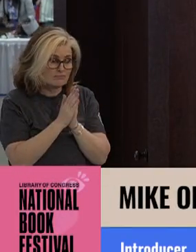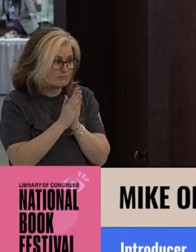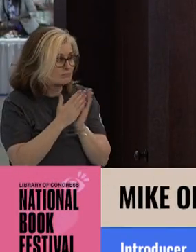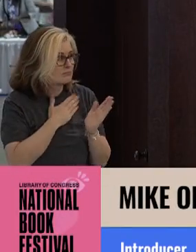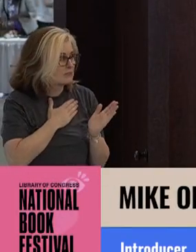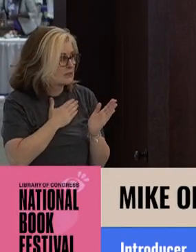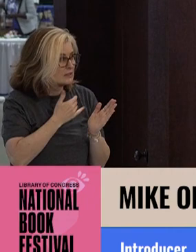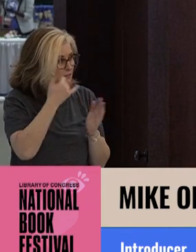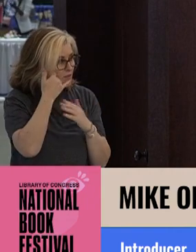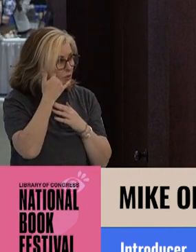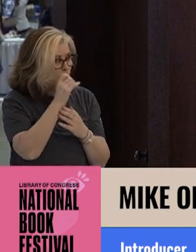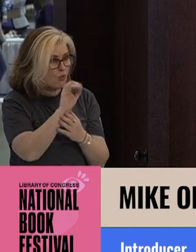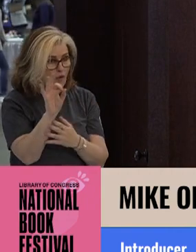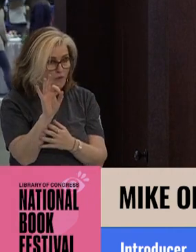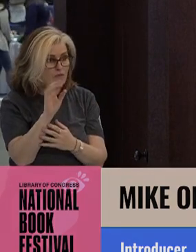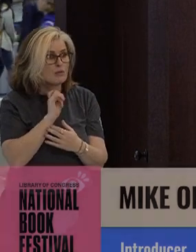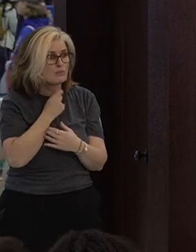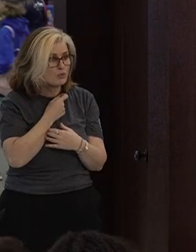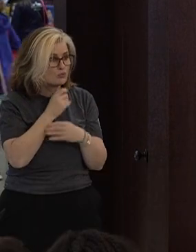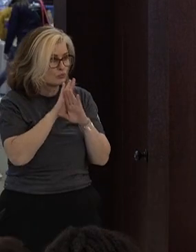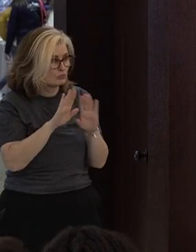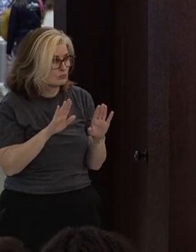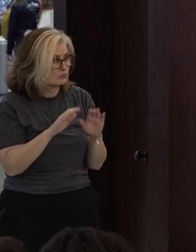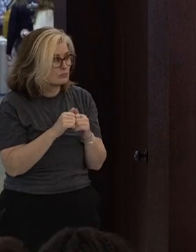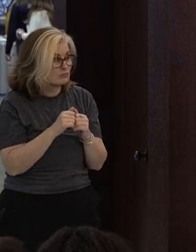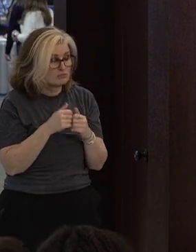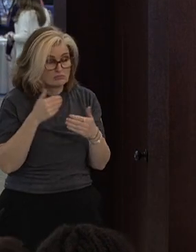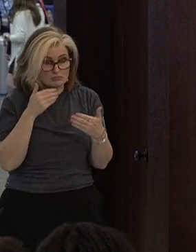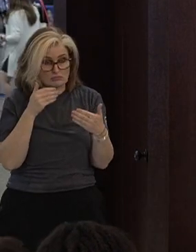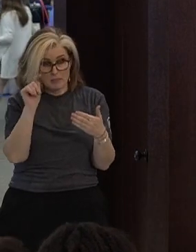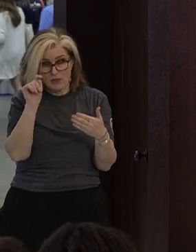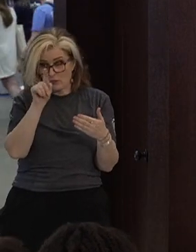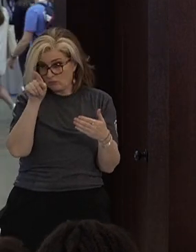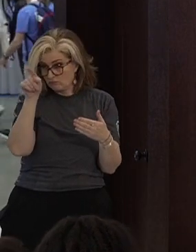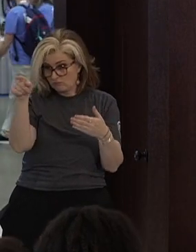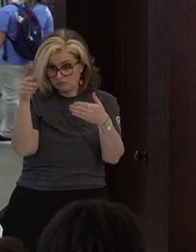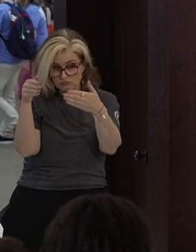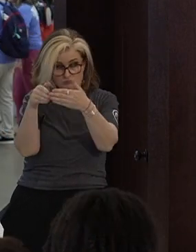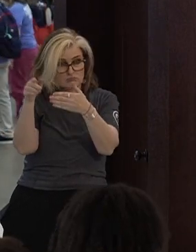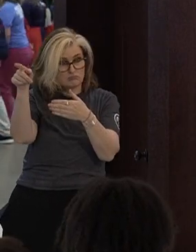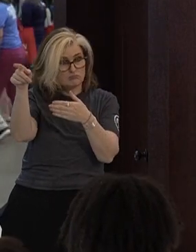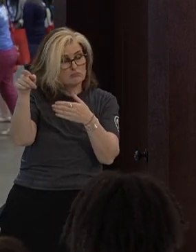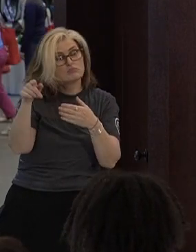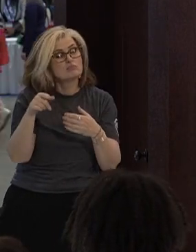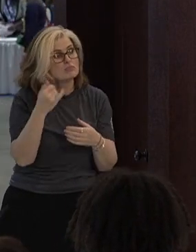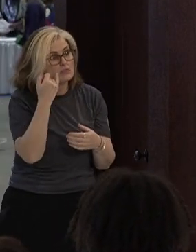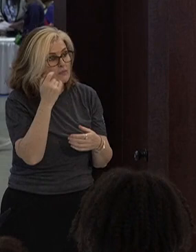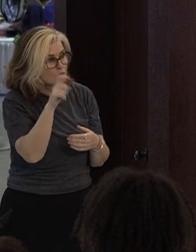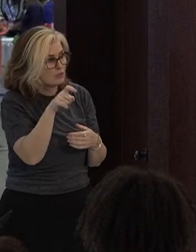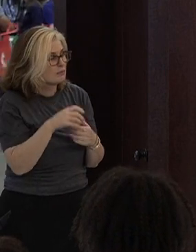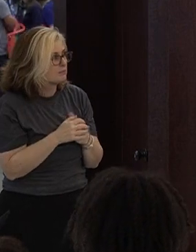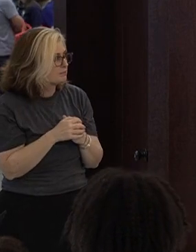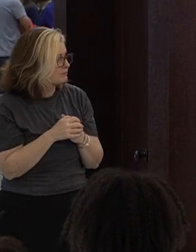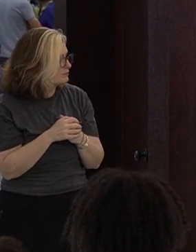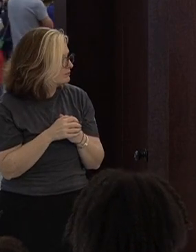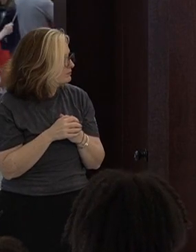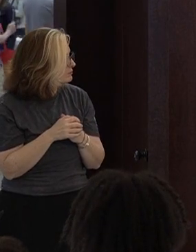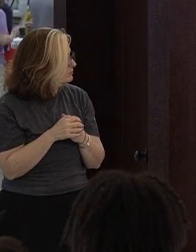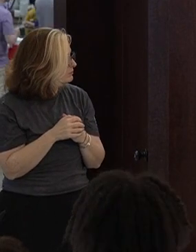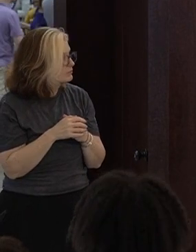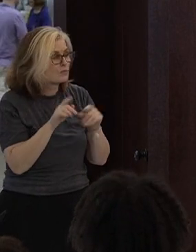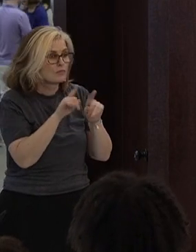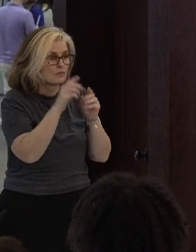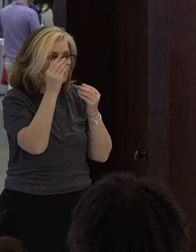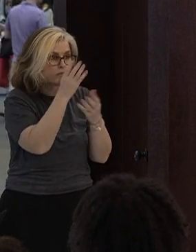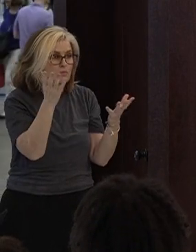and silence your cell phones. The nearest restrooms for your information can be found directly behind you if you should need them during this program. We also